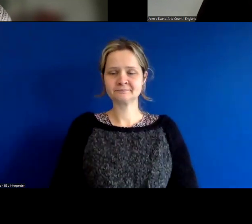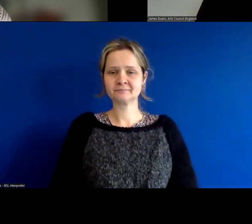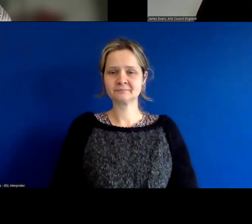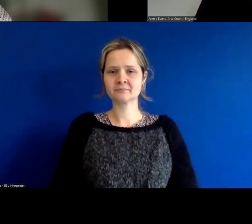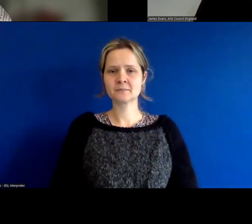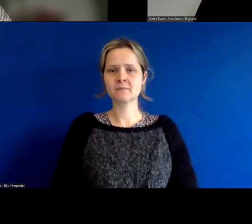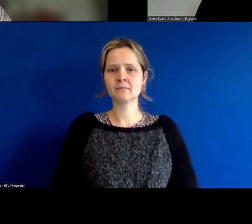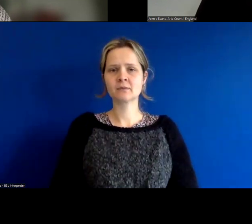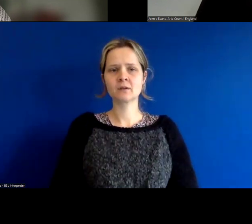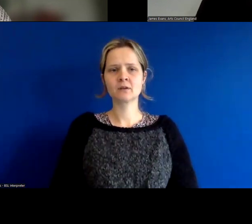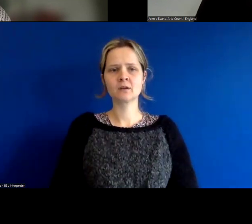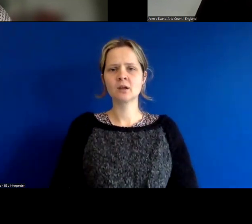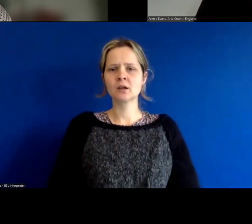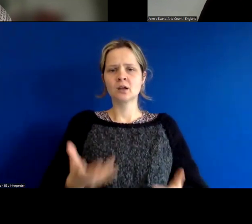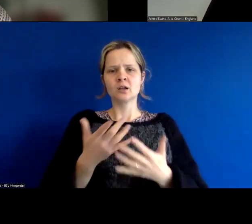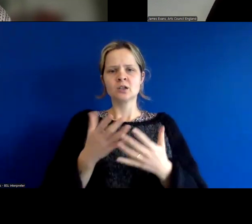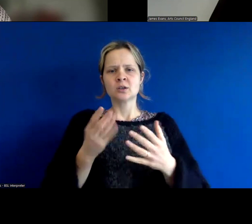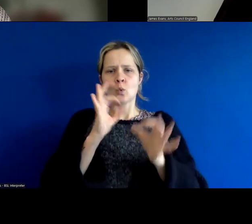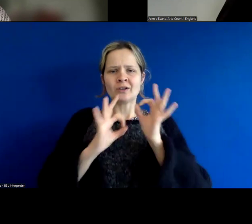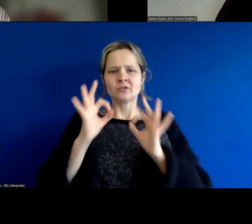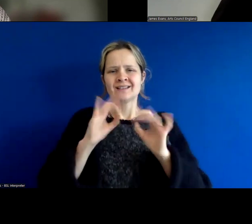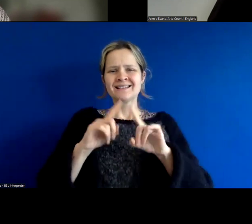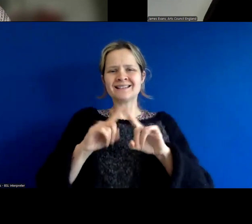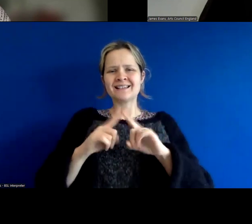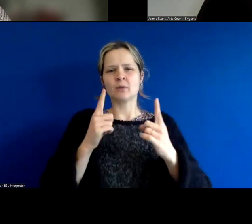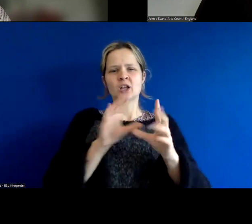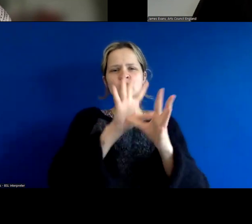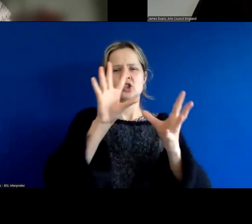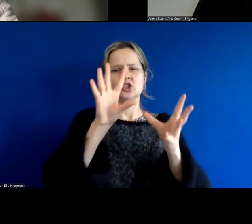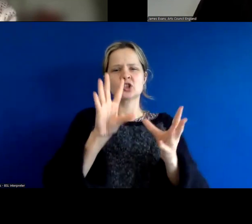Good questions. Difference between summary report and a custom report.